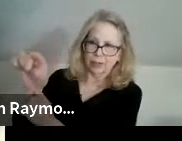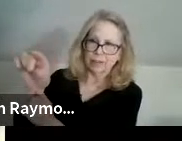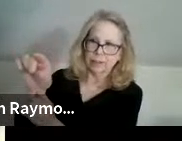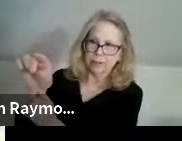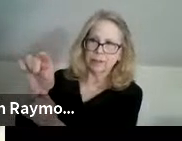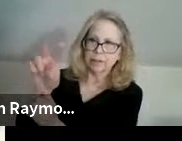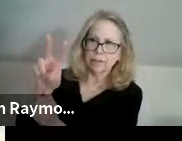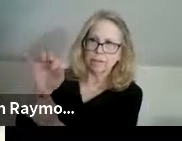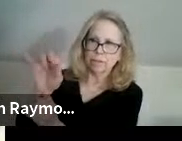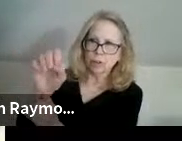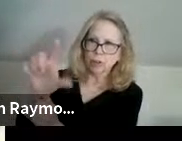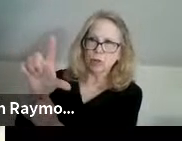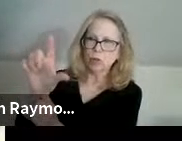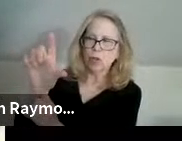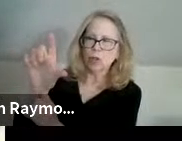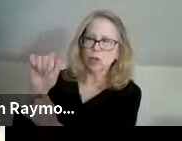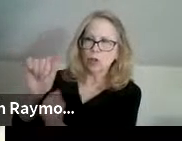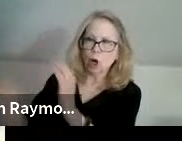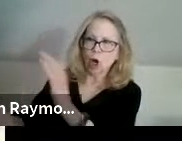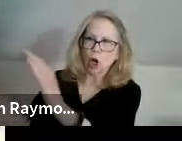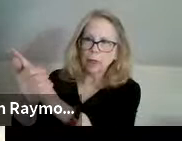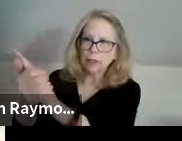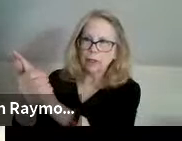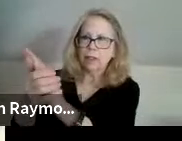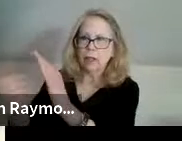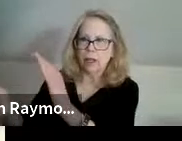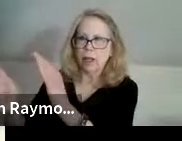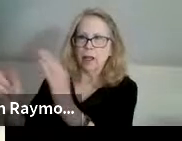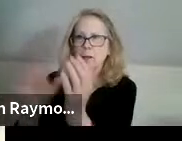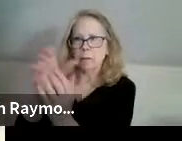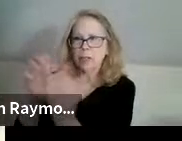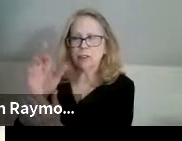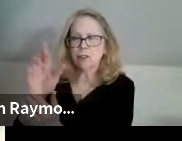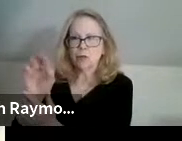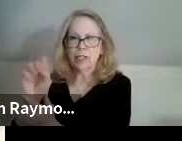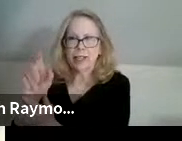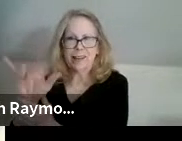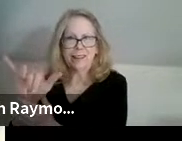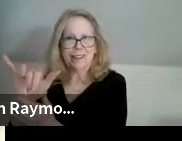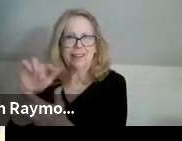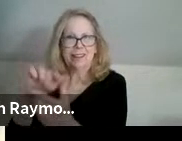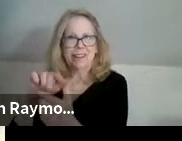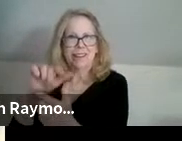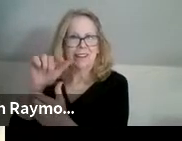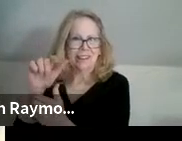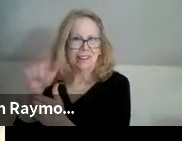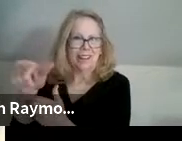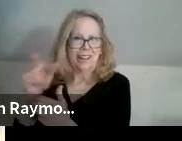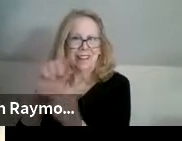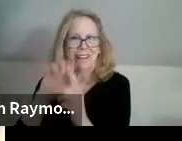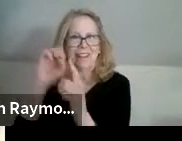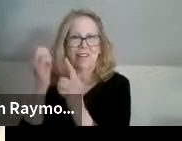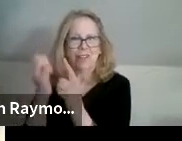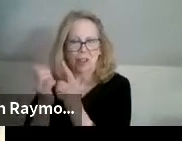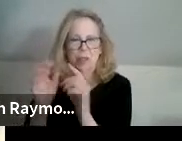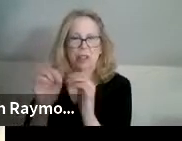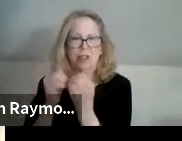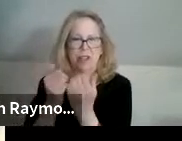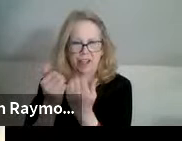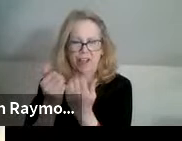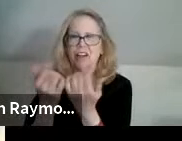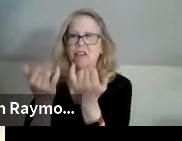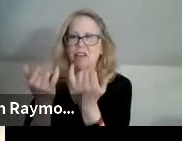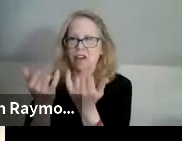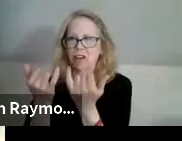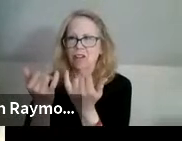again virtual, augmented, and mixed reality, and their environments and how they're